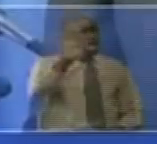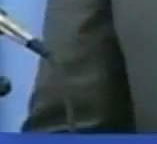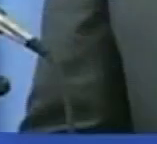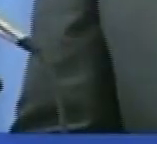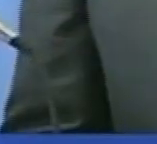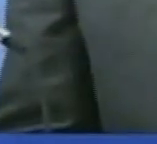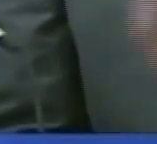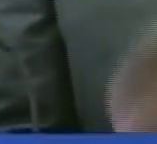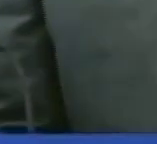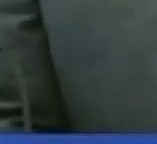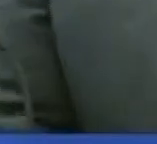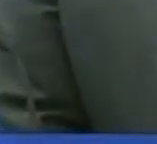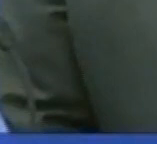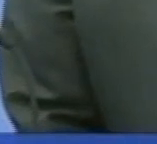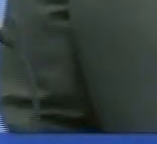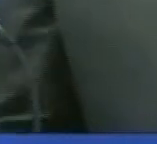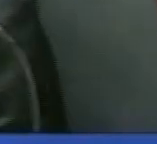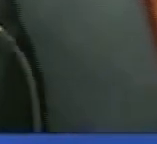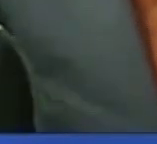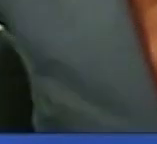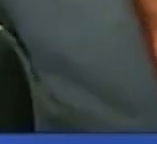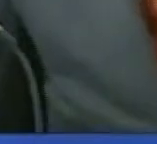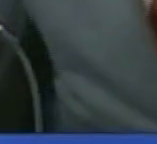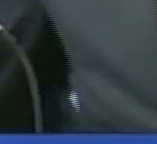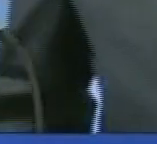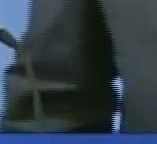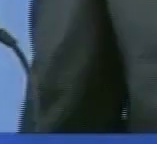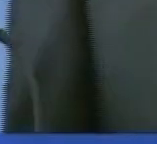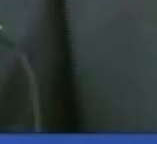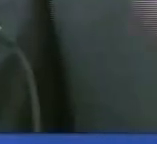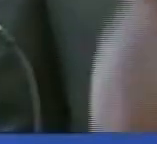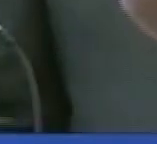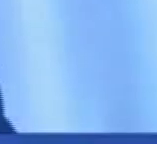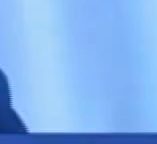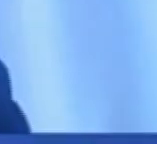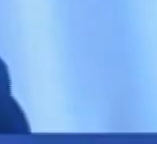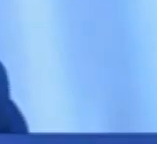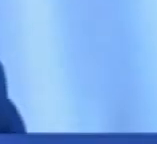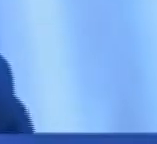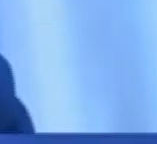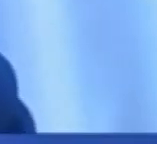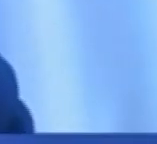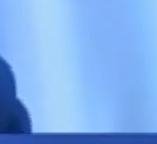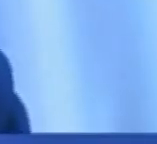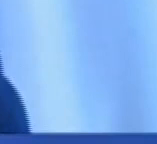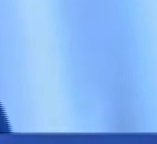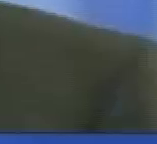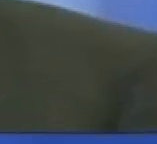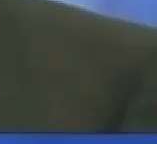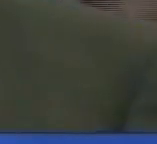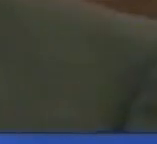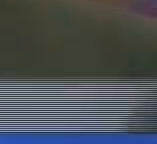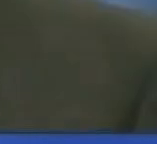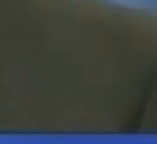an alleged scheme to disenfranchise voters. The opposition expressed concern that the Minister of Public Service is undertaking a biometric